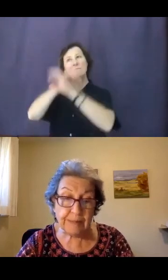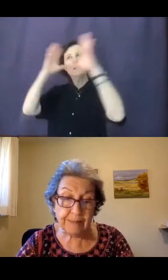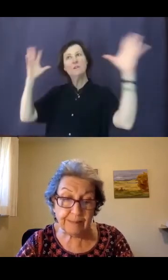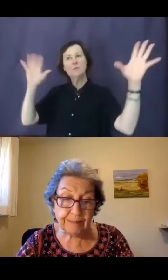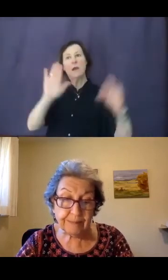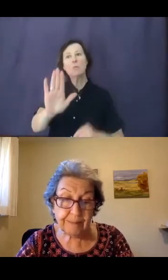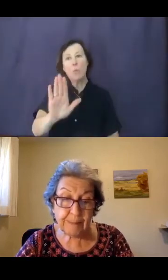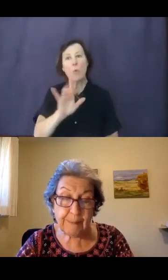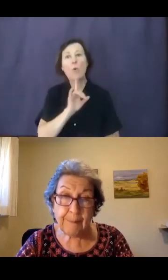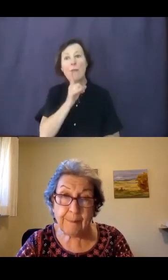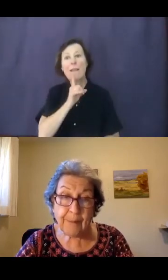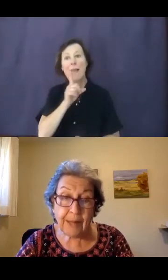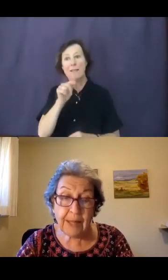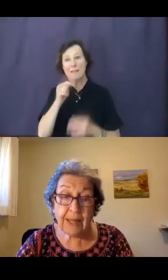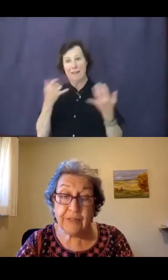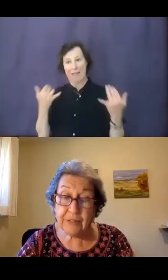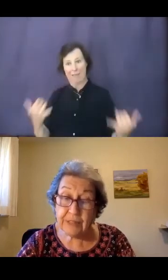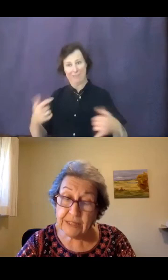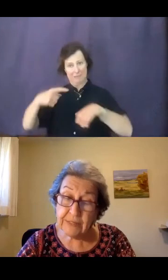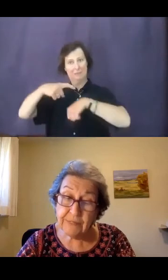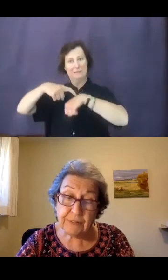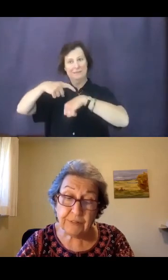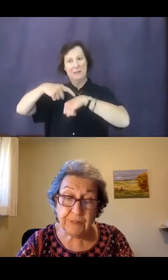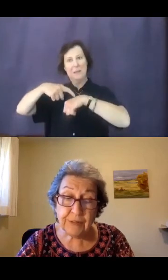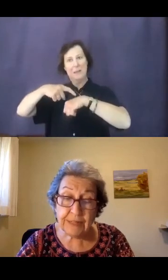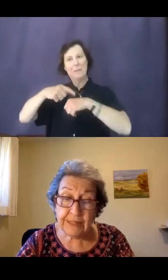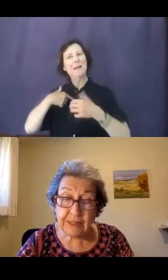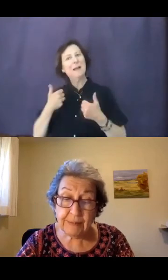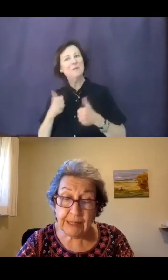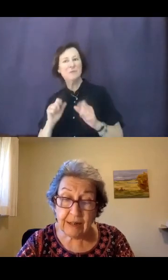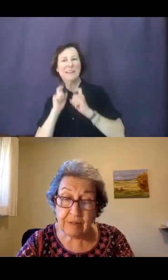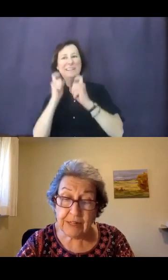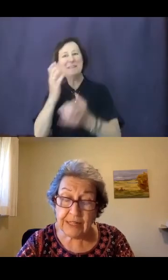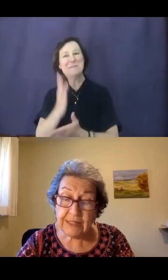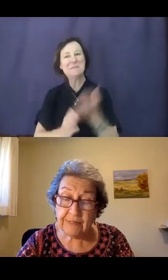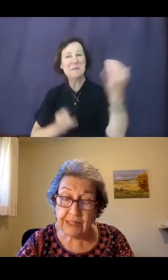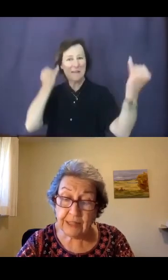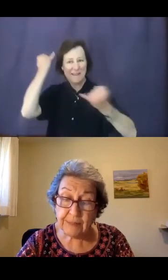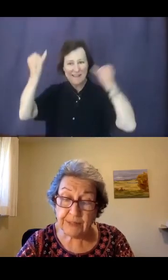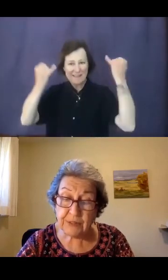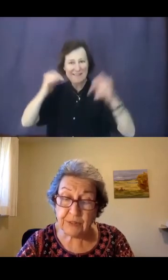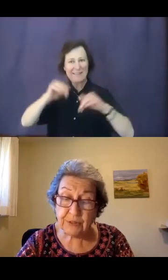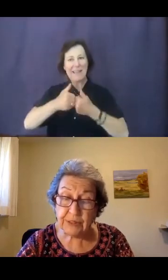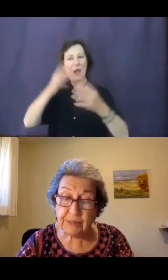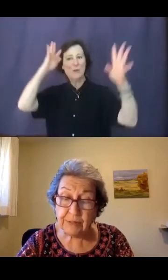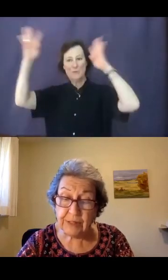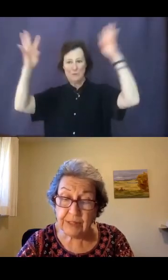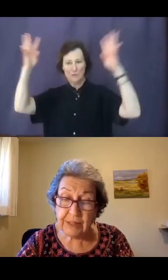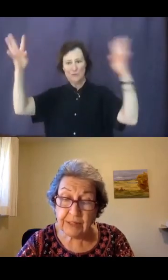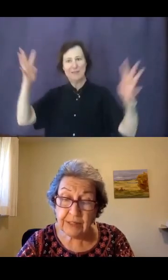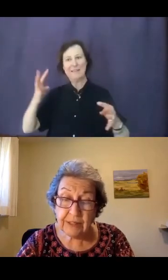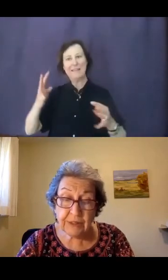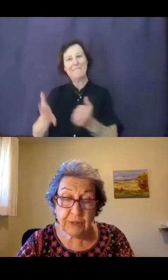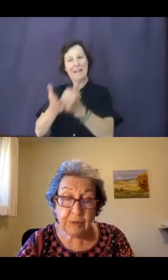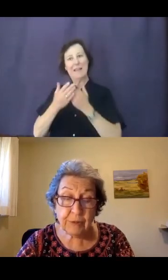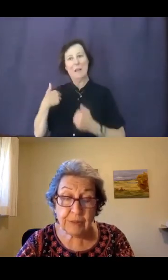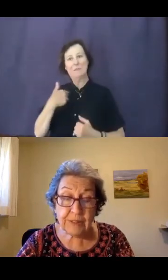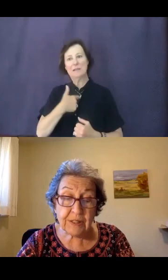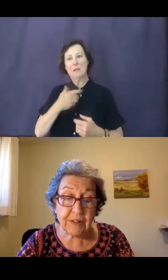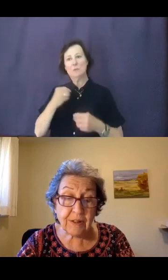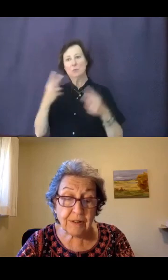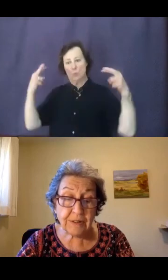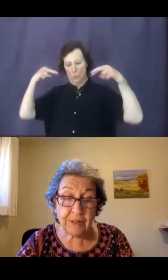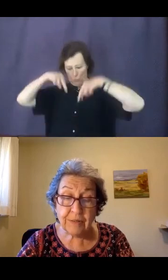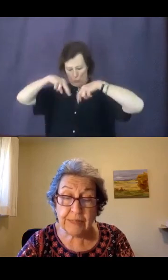moment. I've tried to give you a few ideas about how creativity helps us to look inward to what